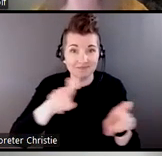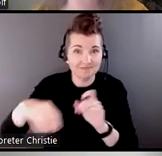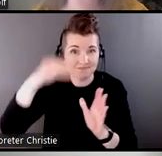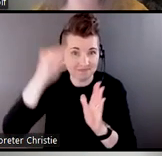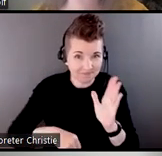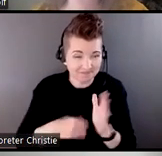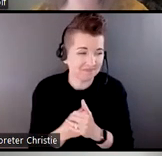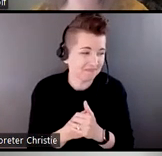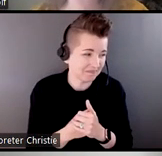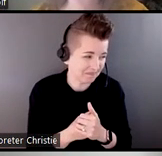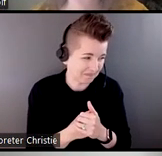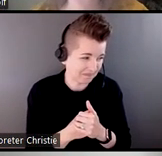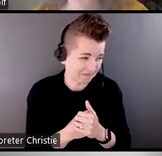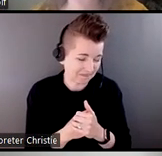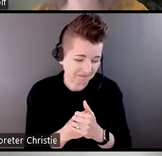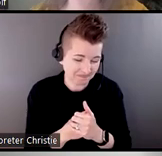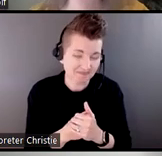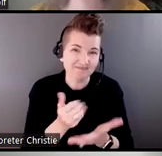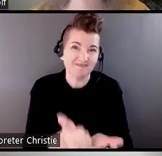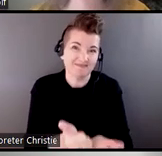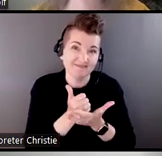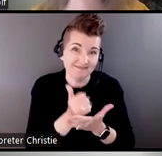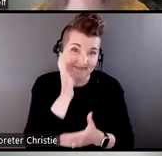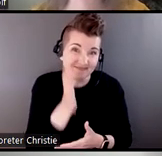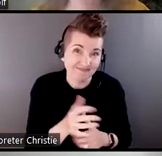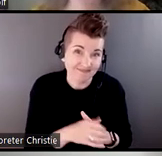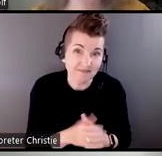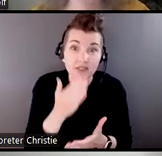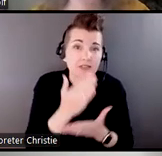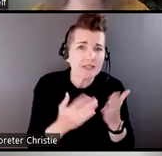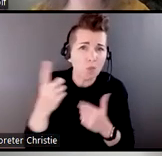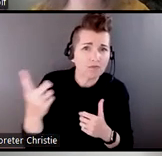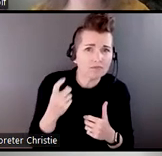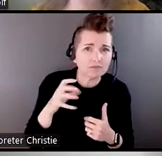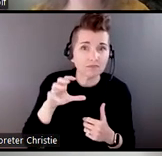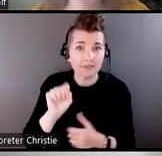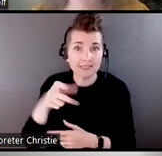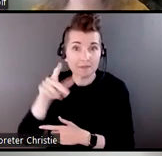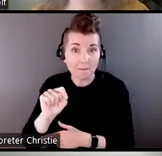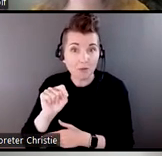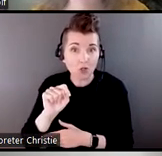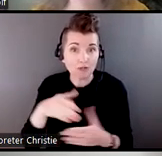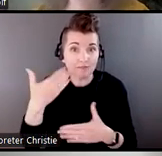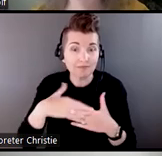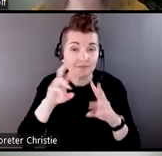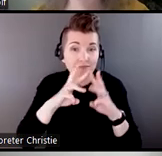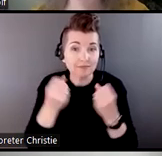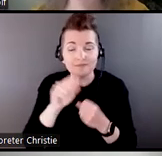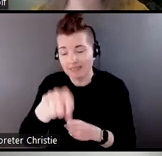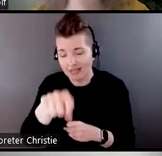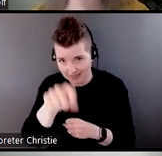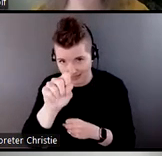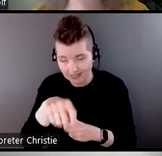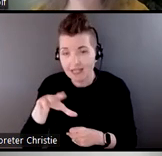be really helpful for us, because we do have, somebody asked about September. It is in September is the next